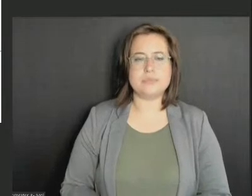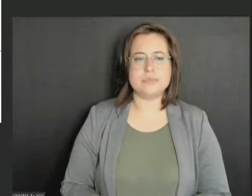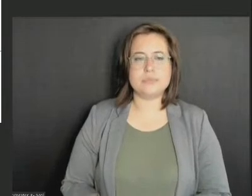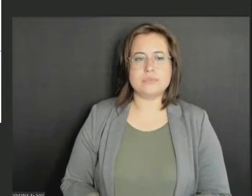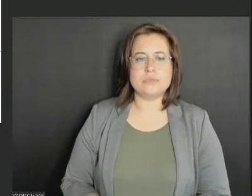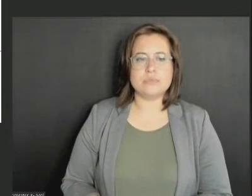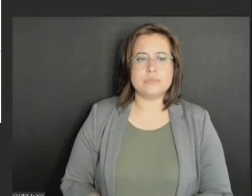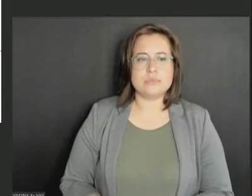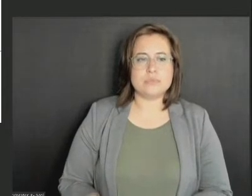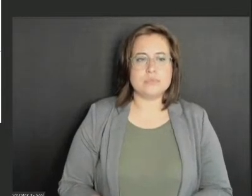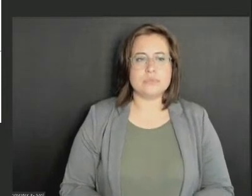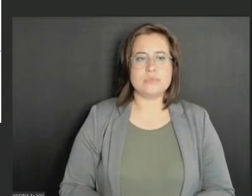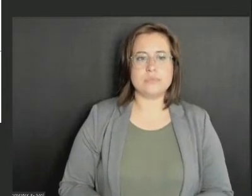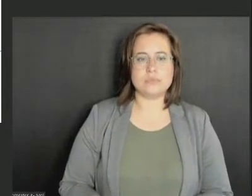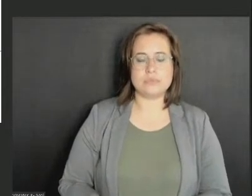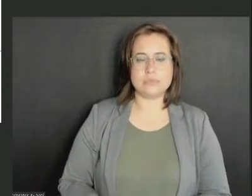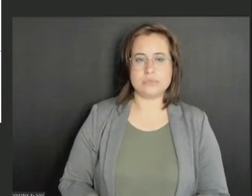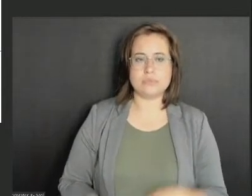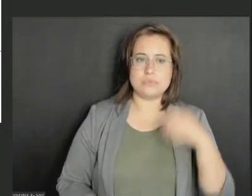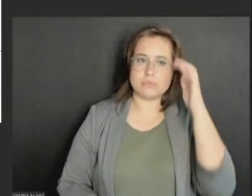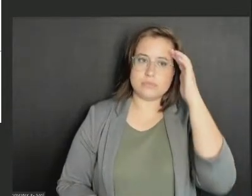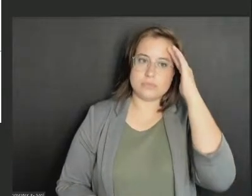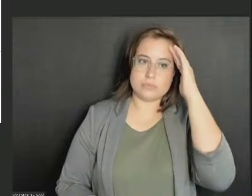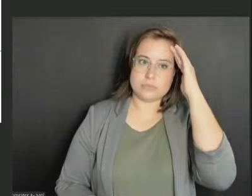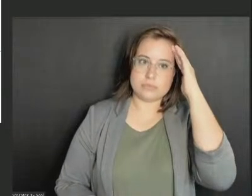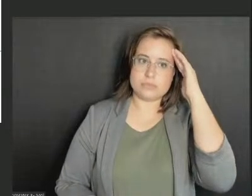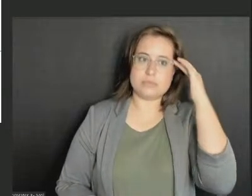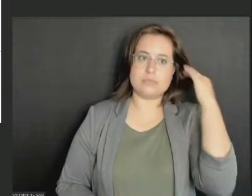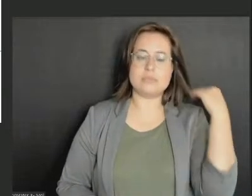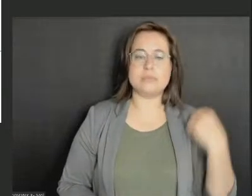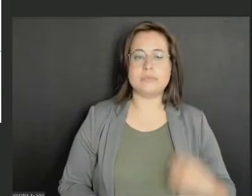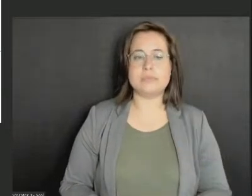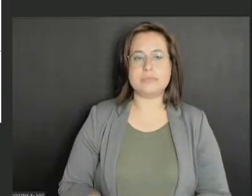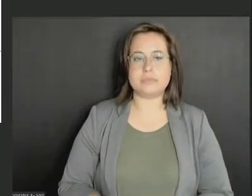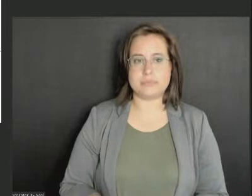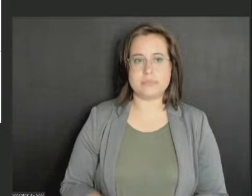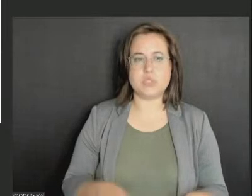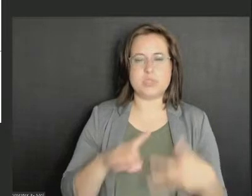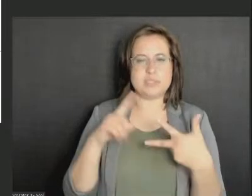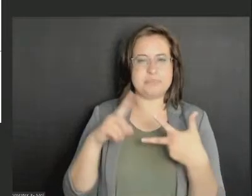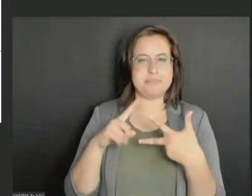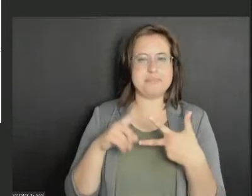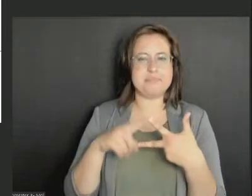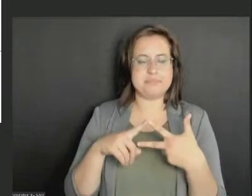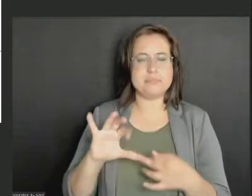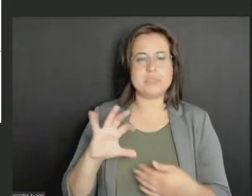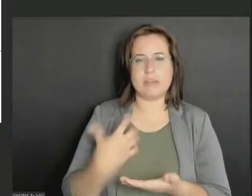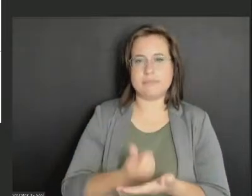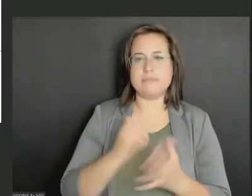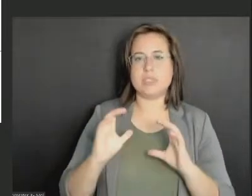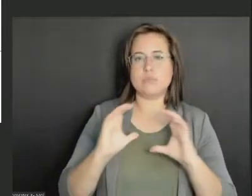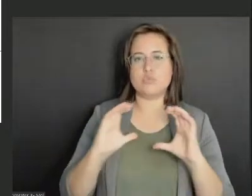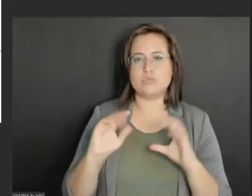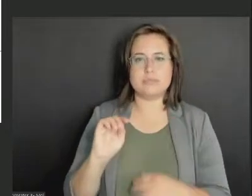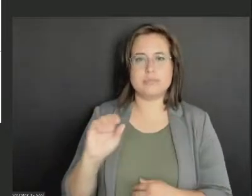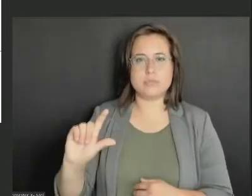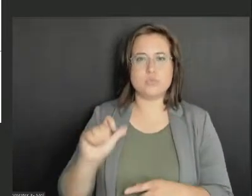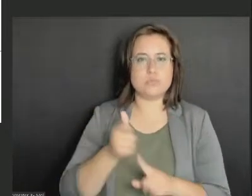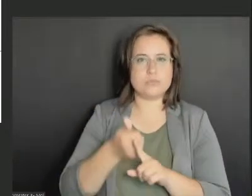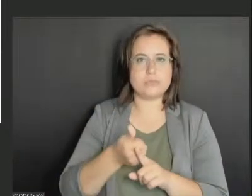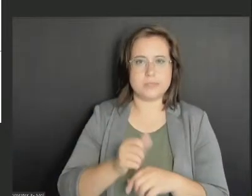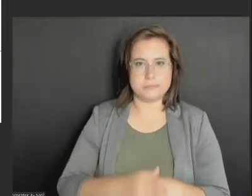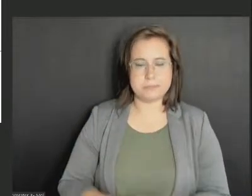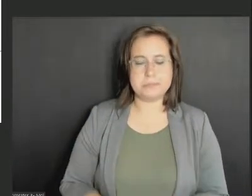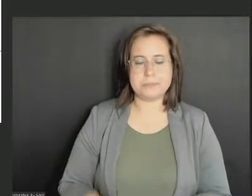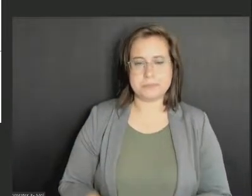So a second critical area of focus for this priority is that utilization of communications as a tool itself. So in line with this, we